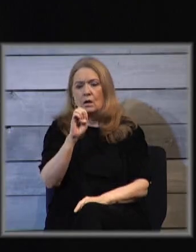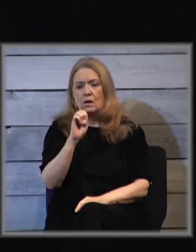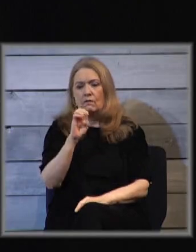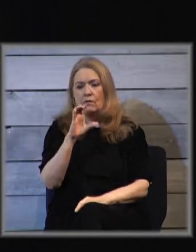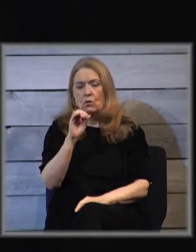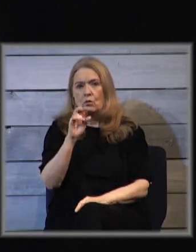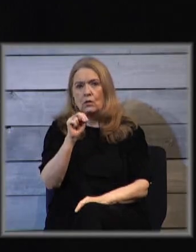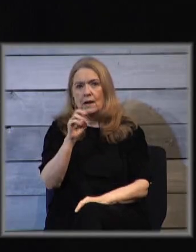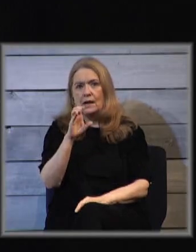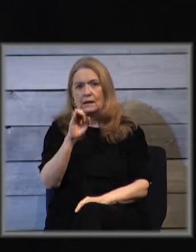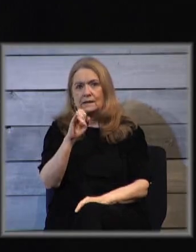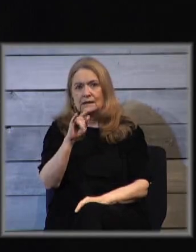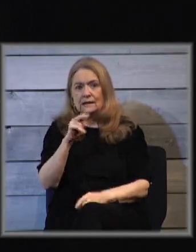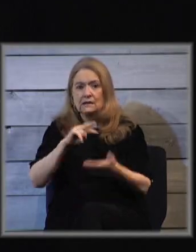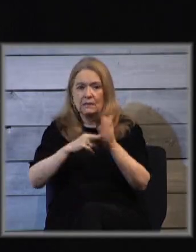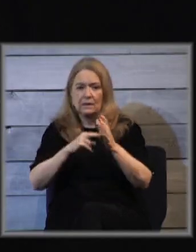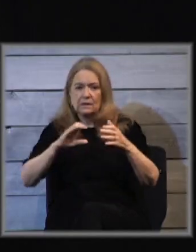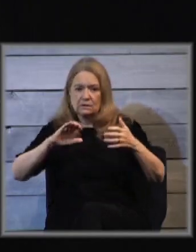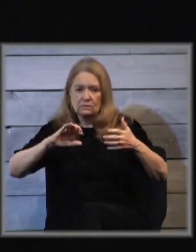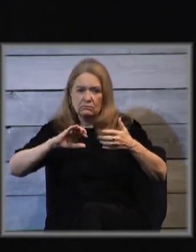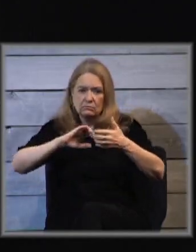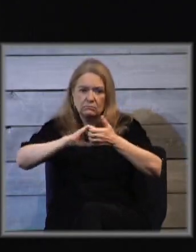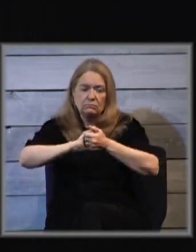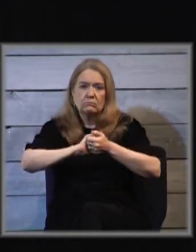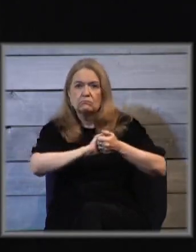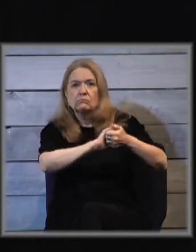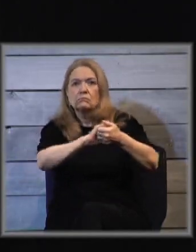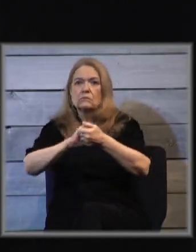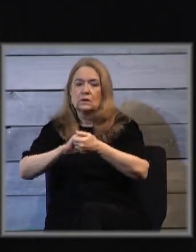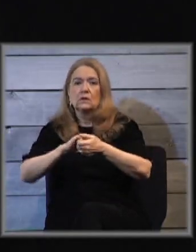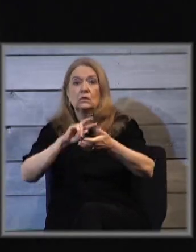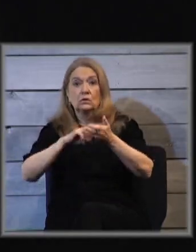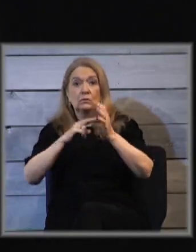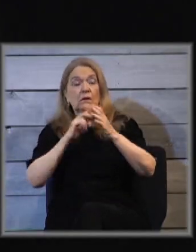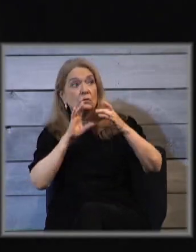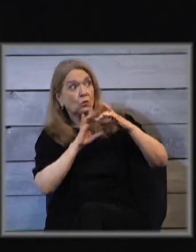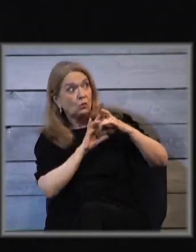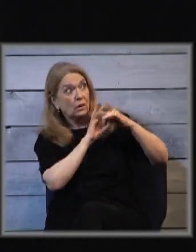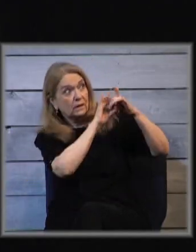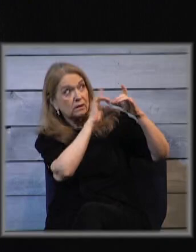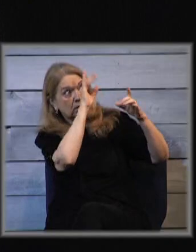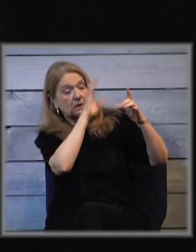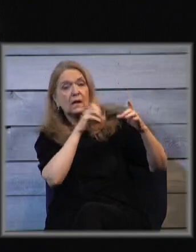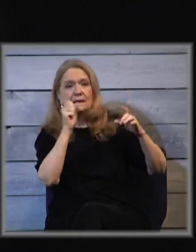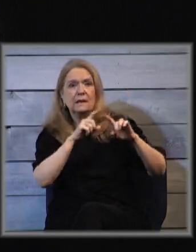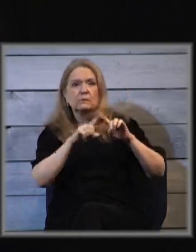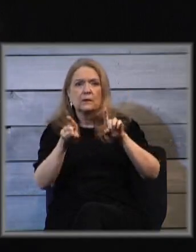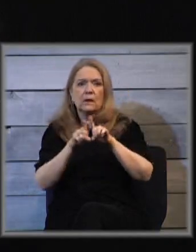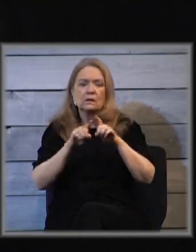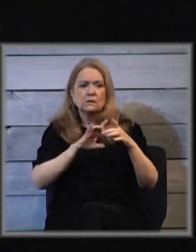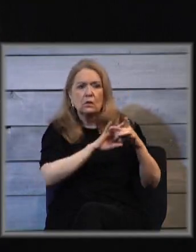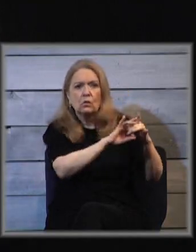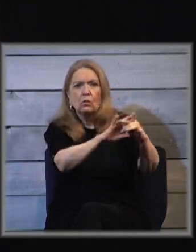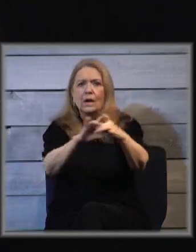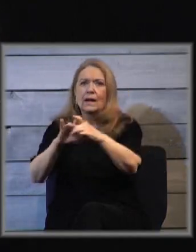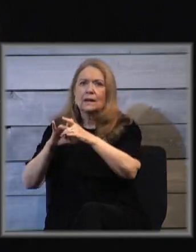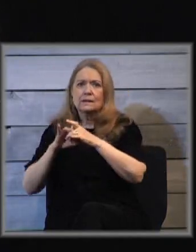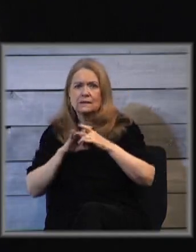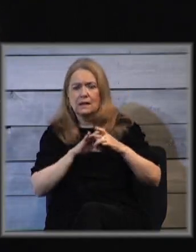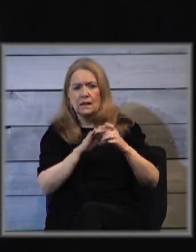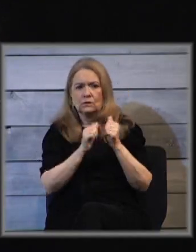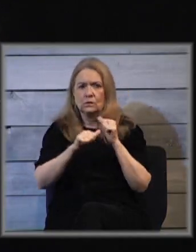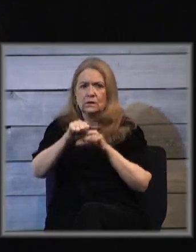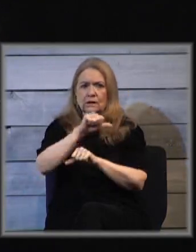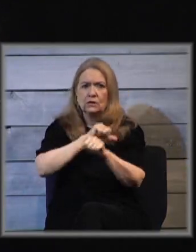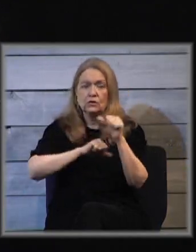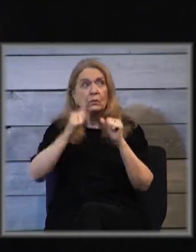well, that's talking about being reconciled to God. That is true. But by extension, because we've